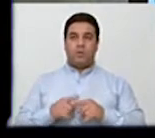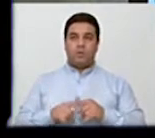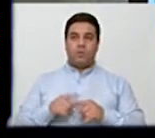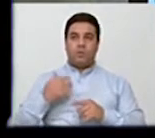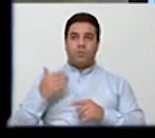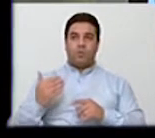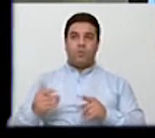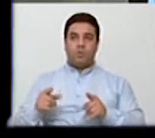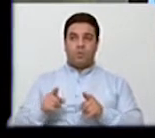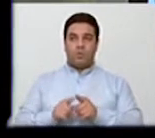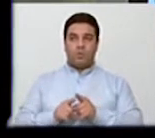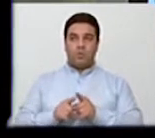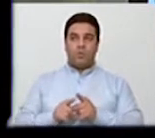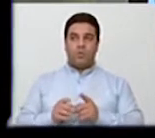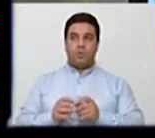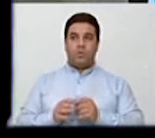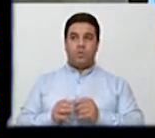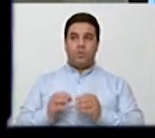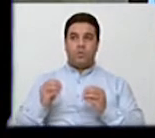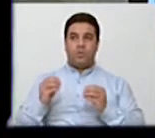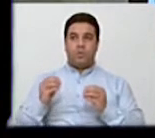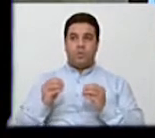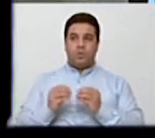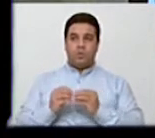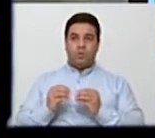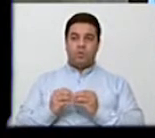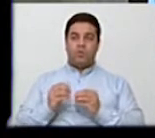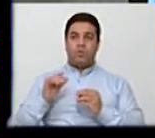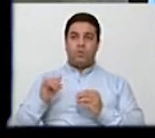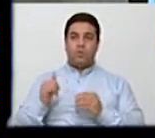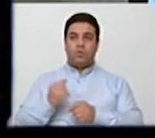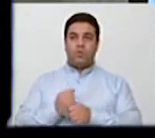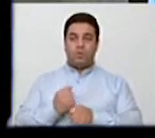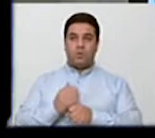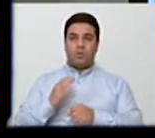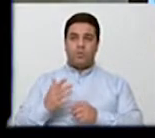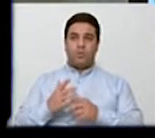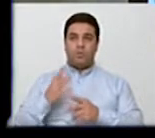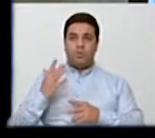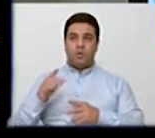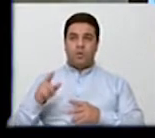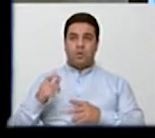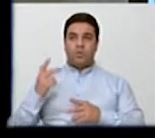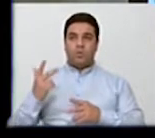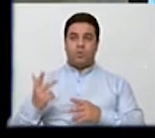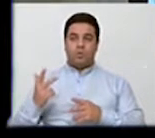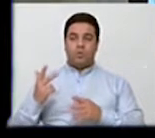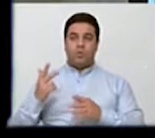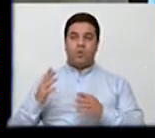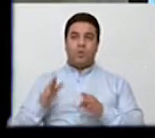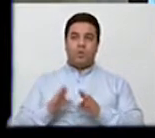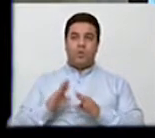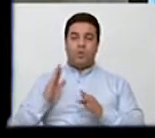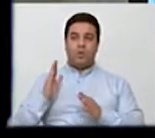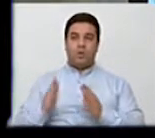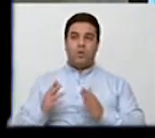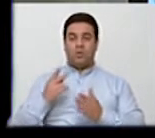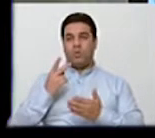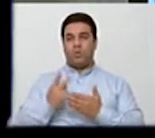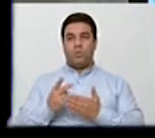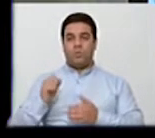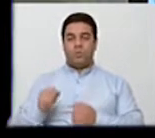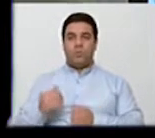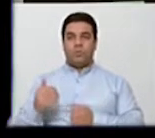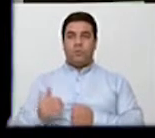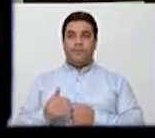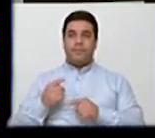ham 10 ga ikkala sonni ko'paytiradigan bo'lsak, 5 taqsim 3 mol litrga teng ekanligini ko'rishimiz